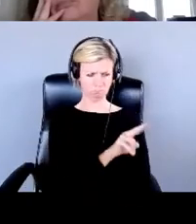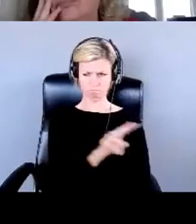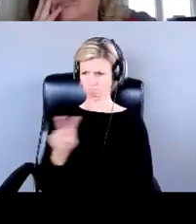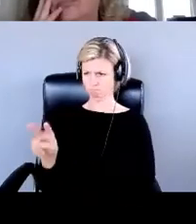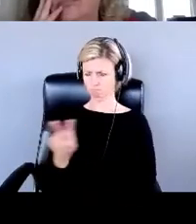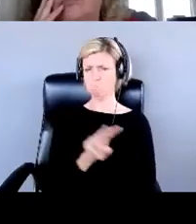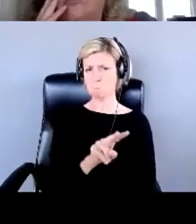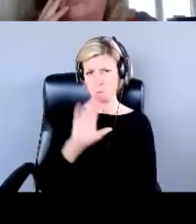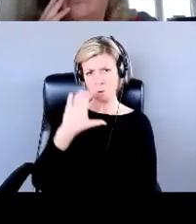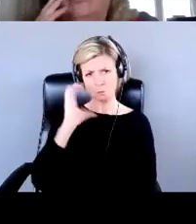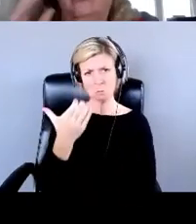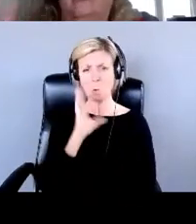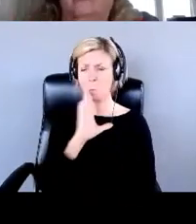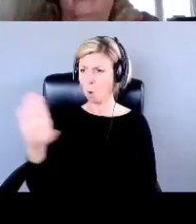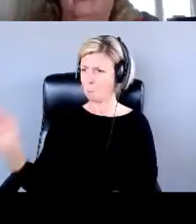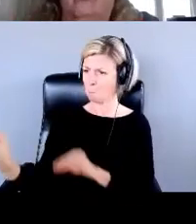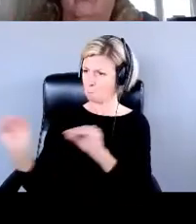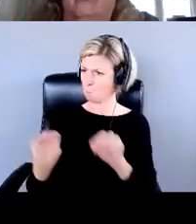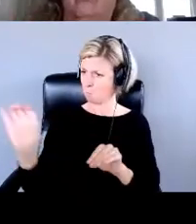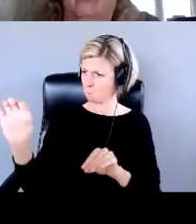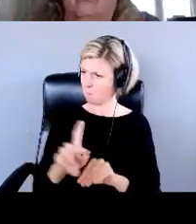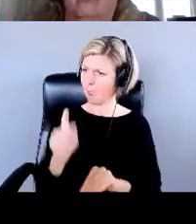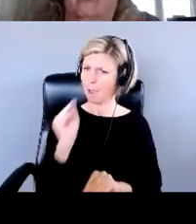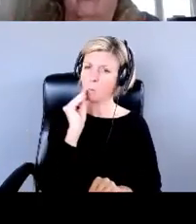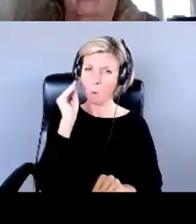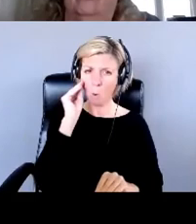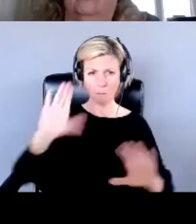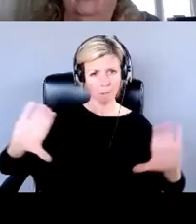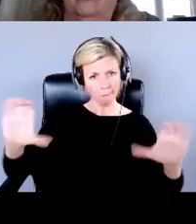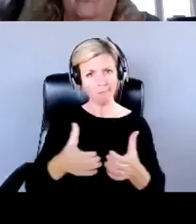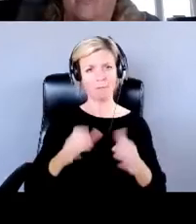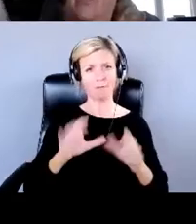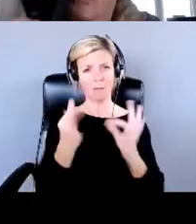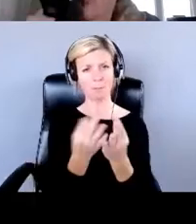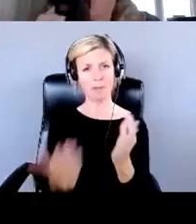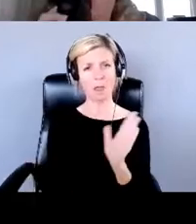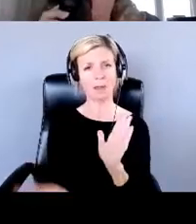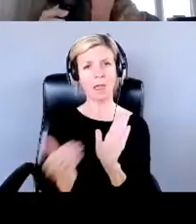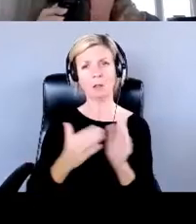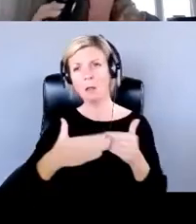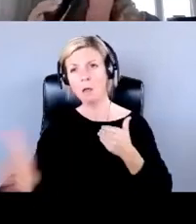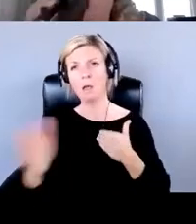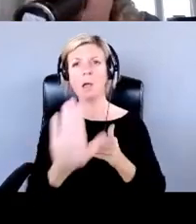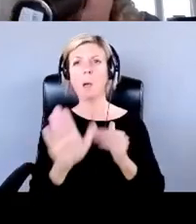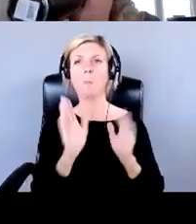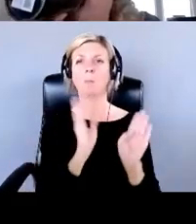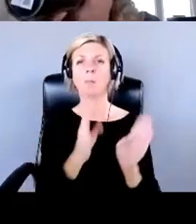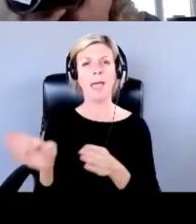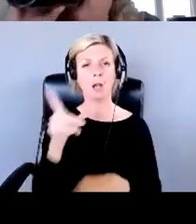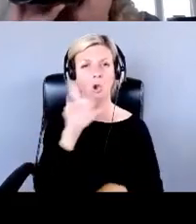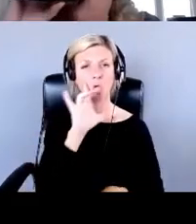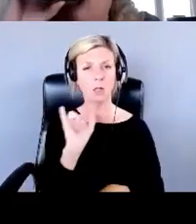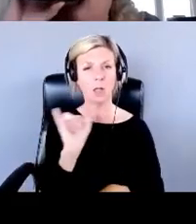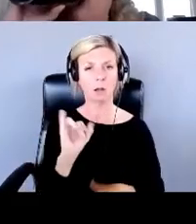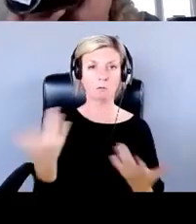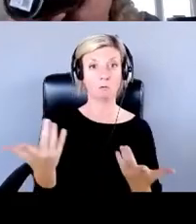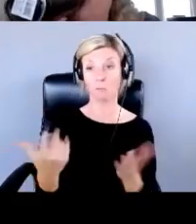back as a family. And what are the plans? So simple, simple things like, how are you going to do